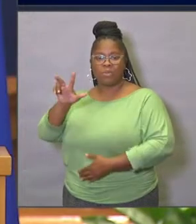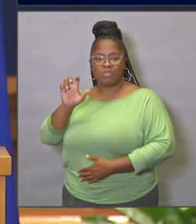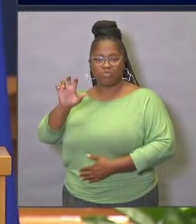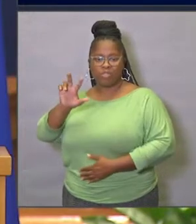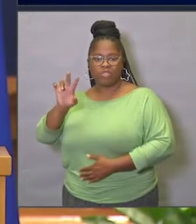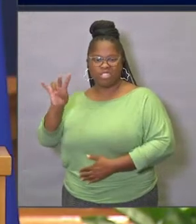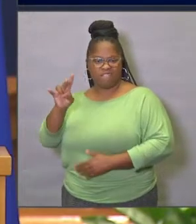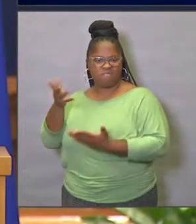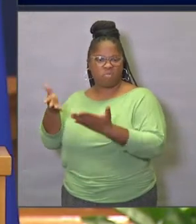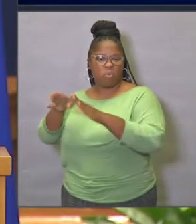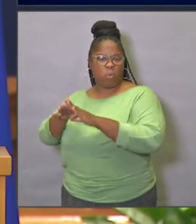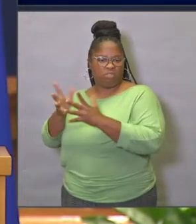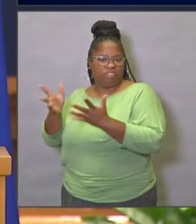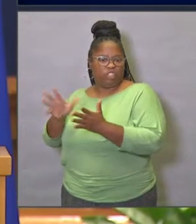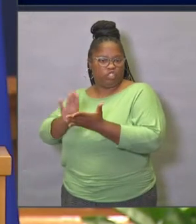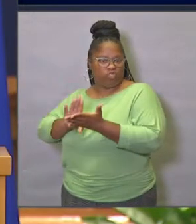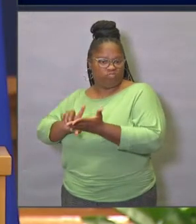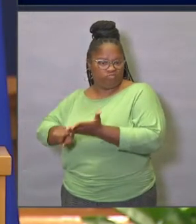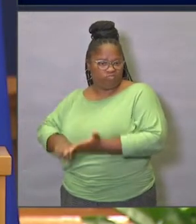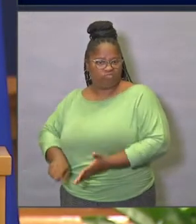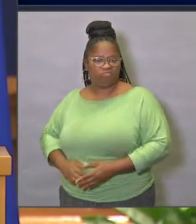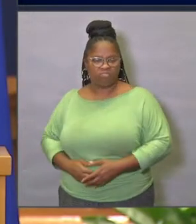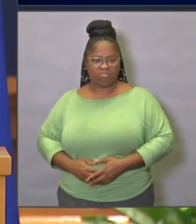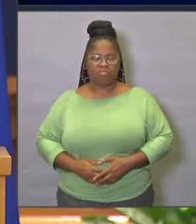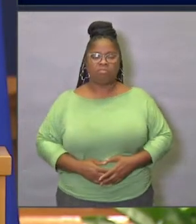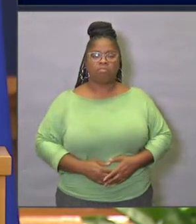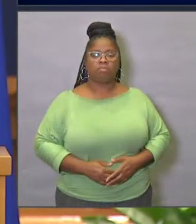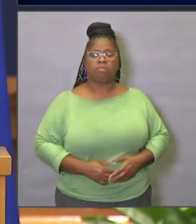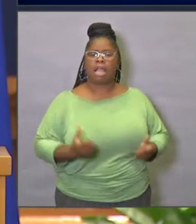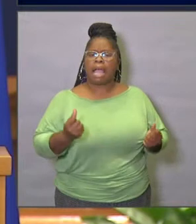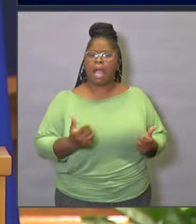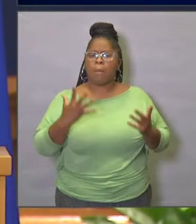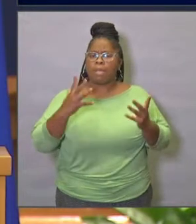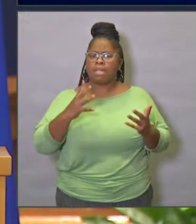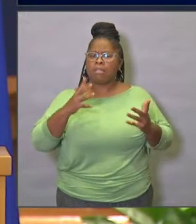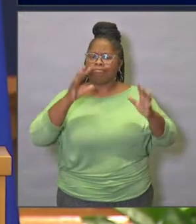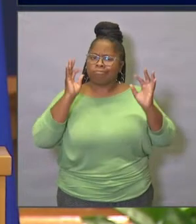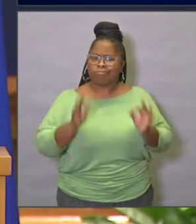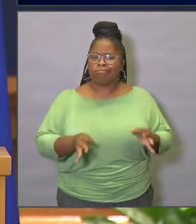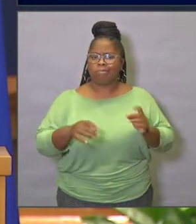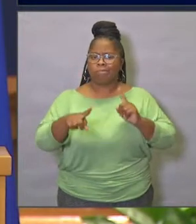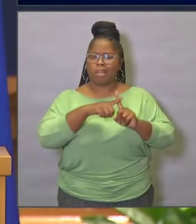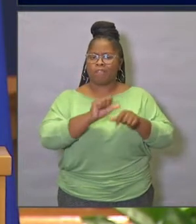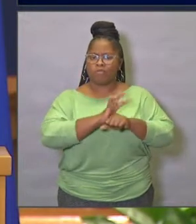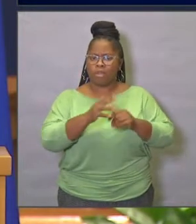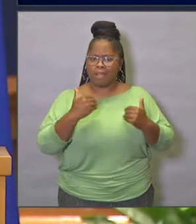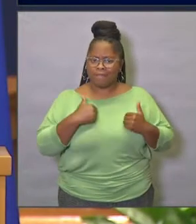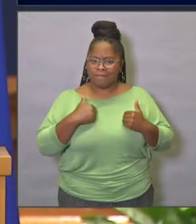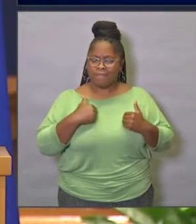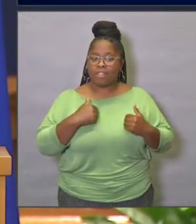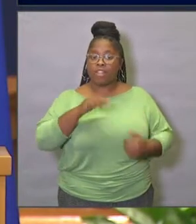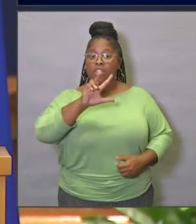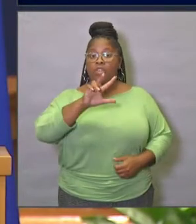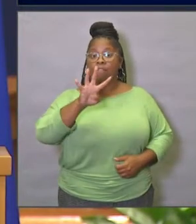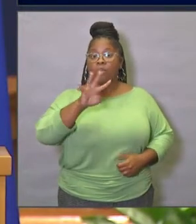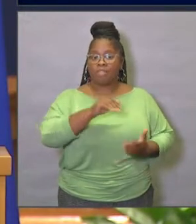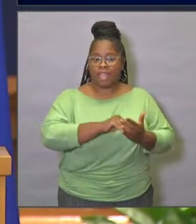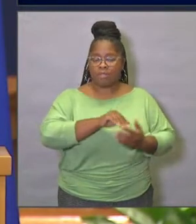1,337 investigations. The total number of confirmed cases in institutional settings is